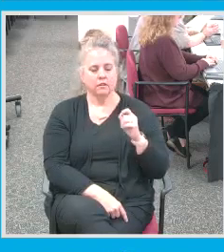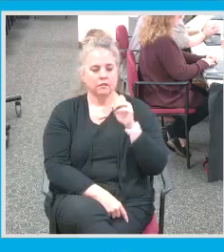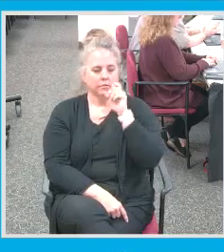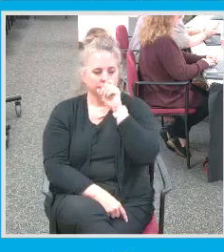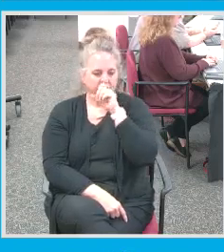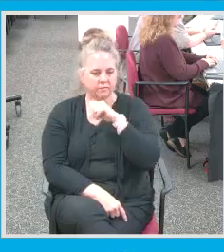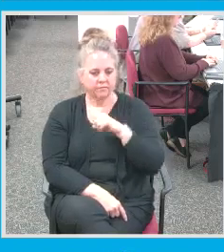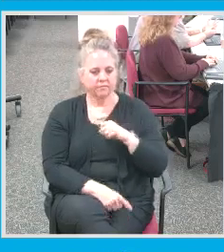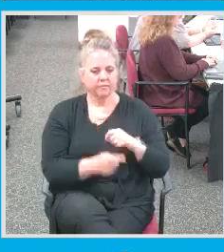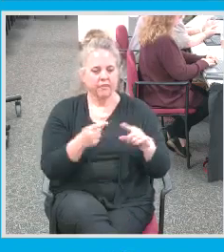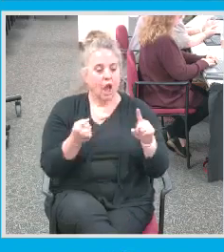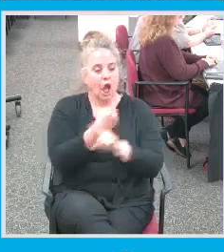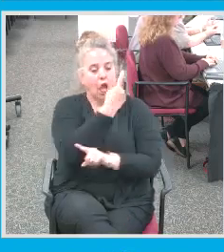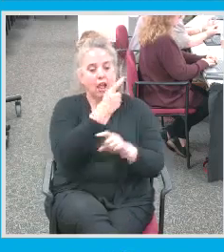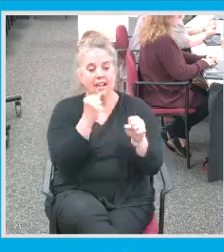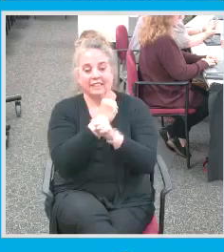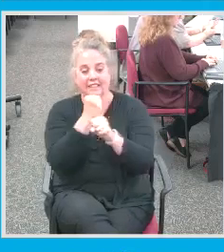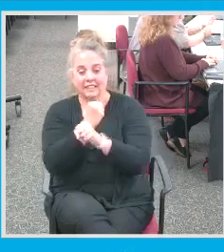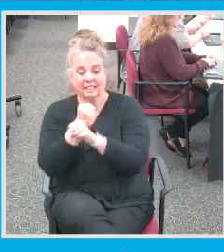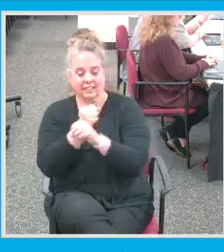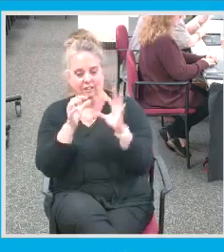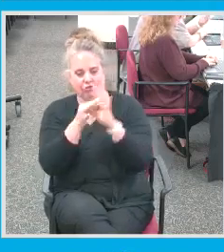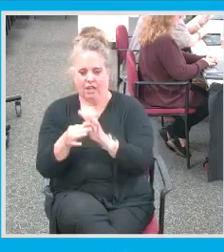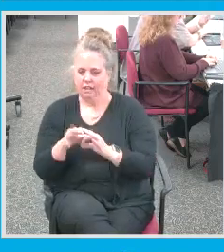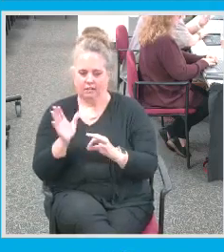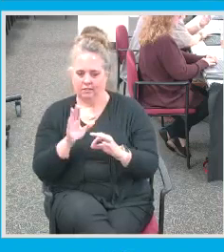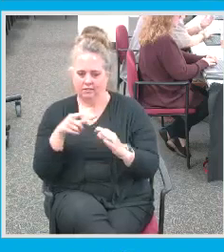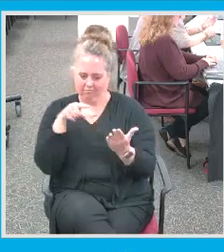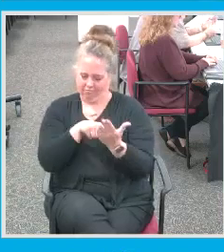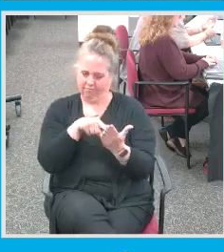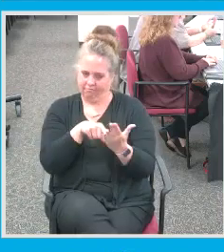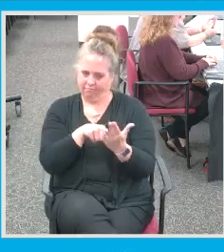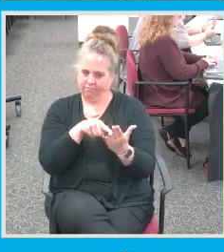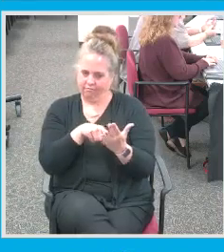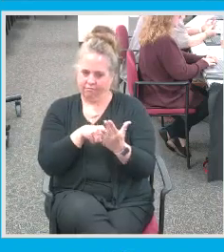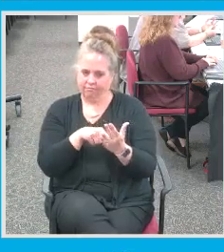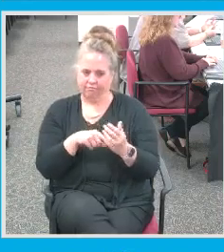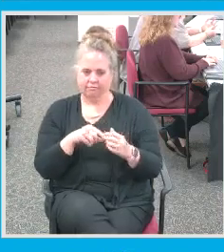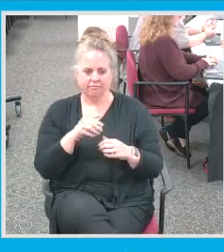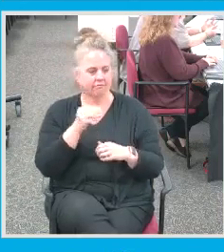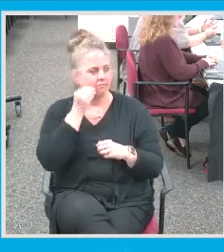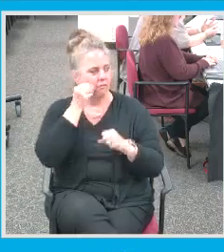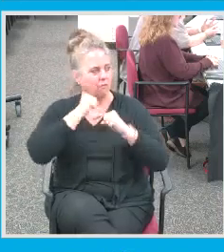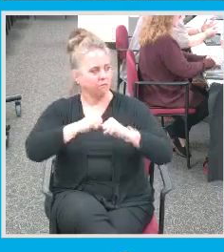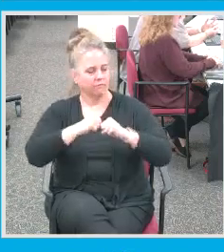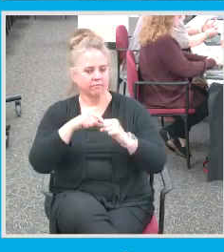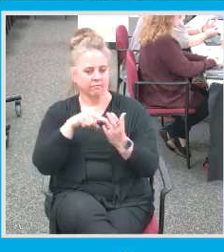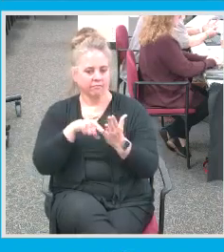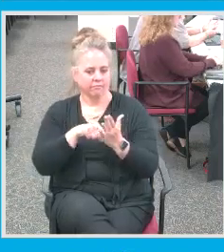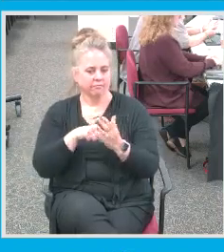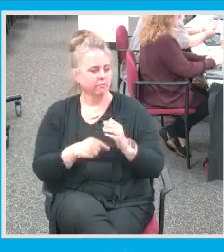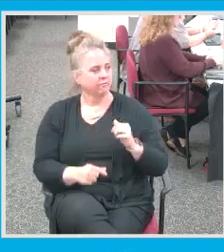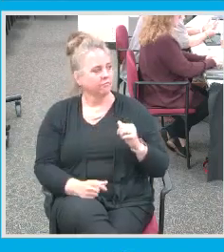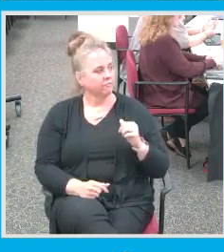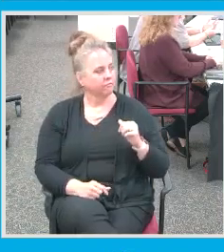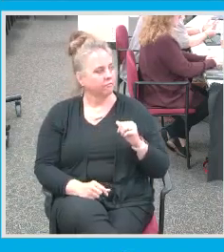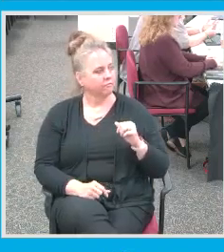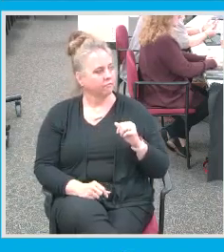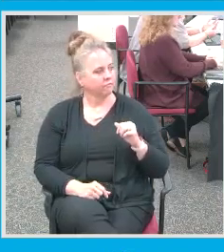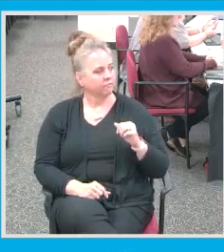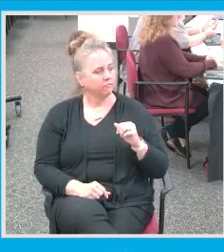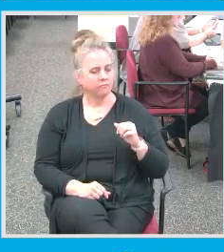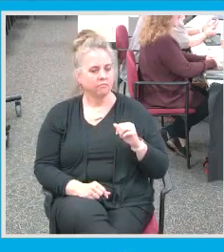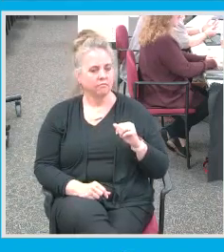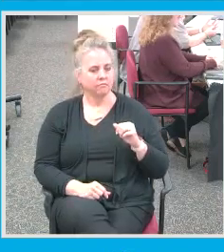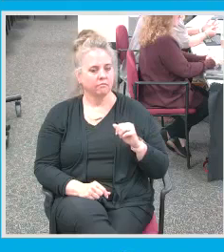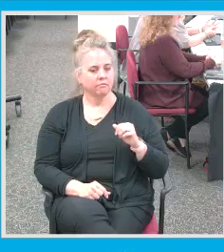the statistics on weapons used in home defense in the United States, and there's a lot. People don't realize how many times that happens. And another thing